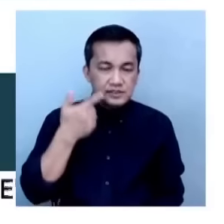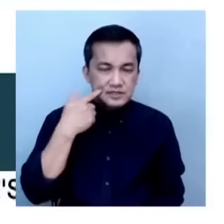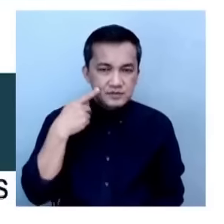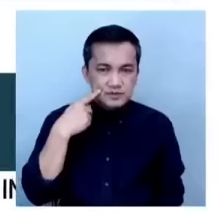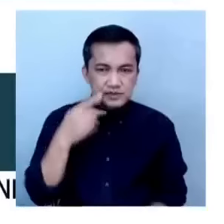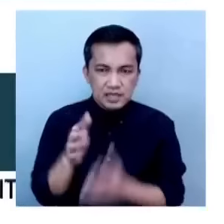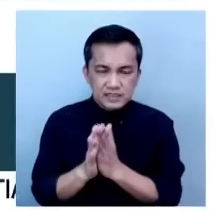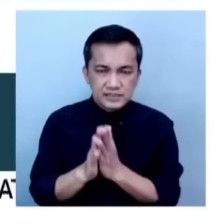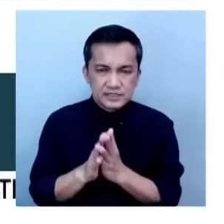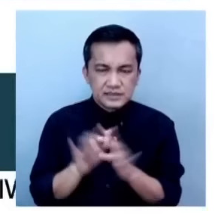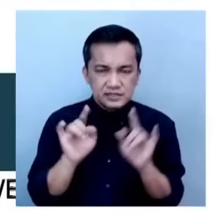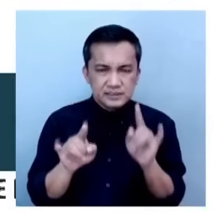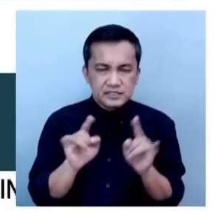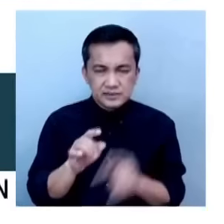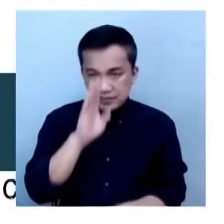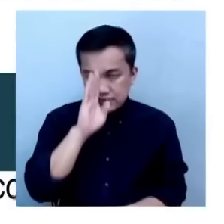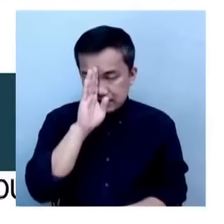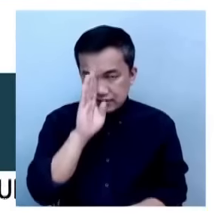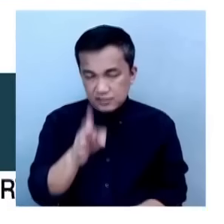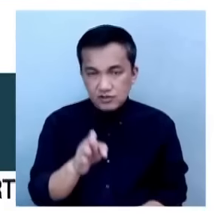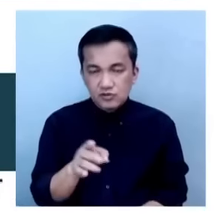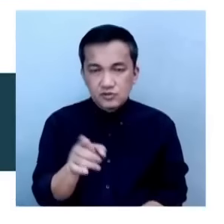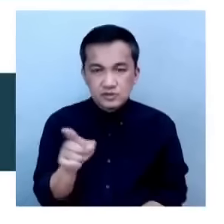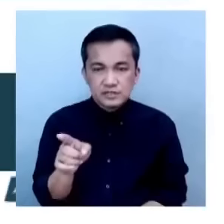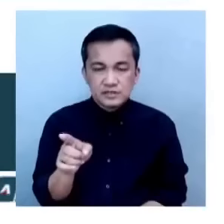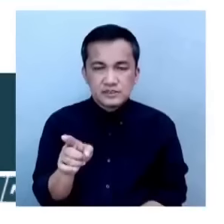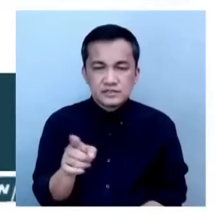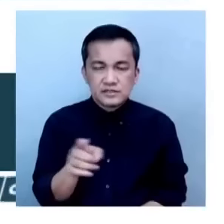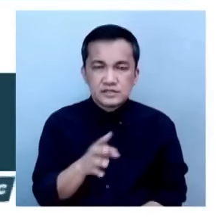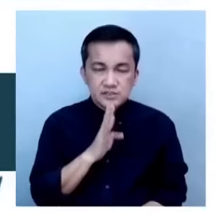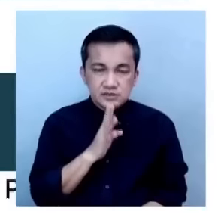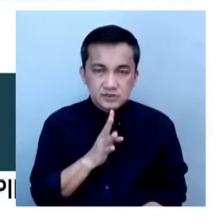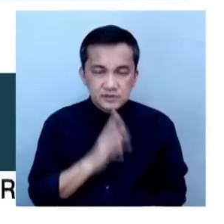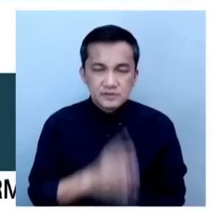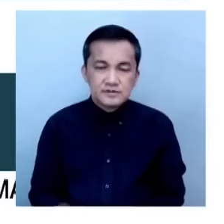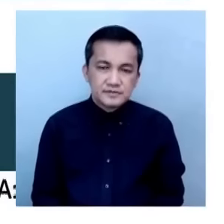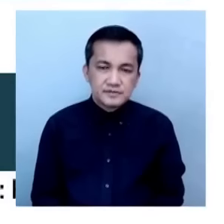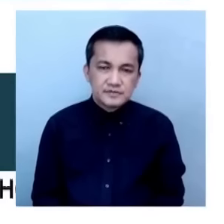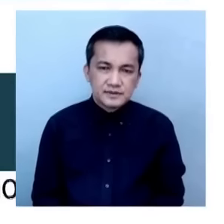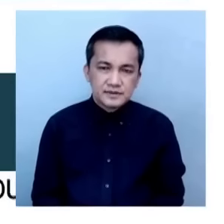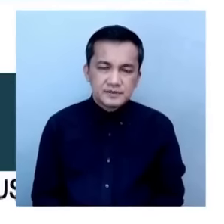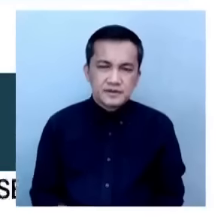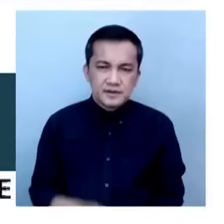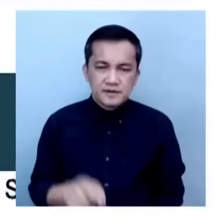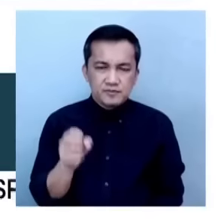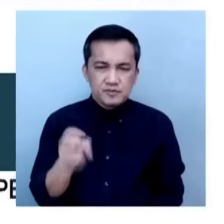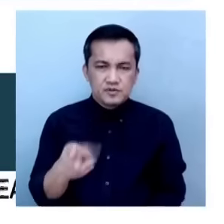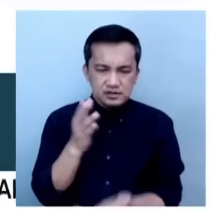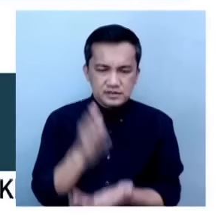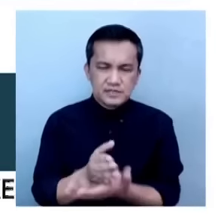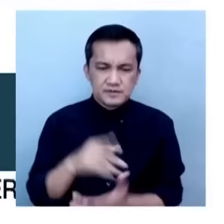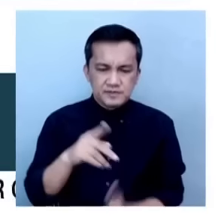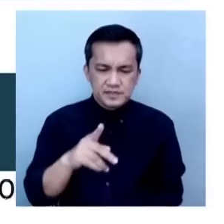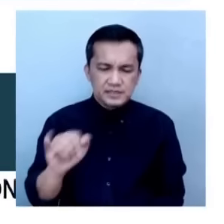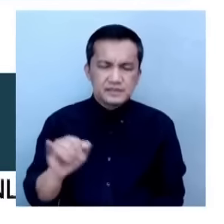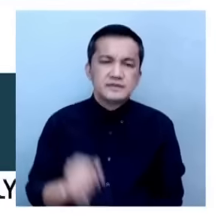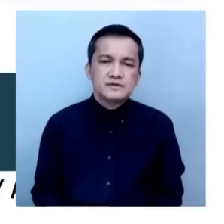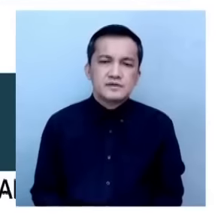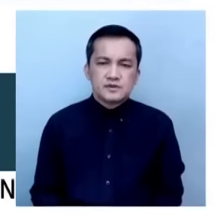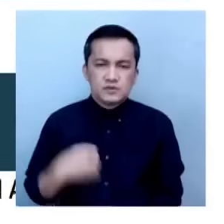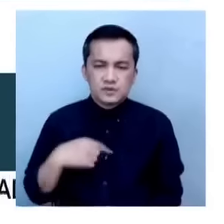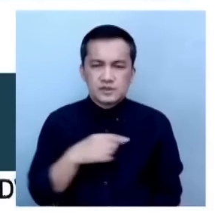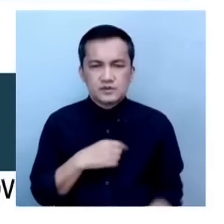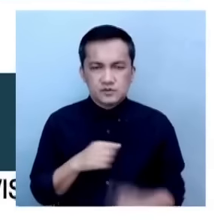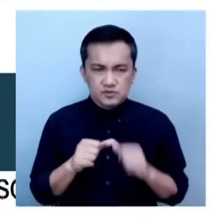president to categorically state, you know, that, you know, you have to put a stop already to PI, and we will continue on